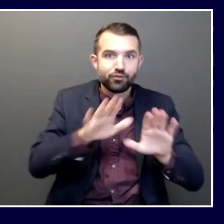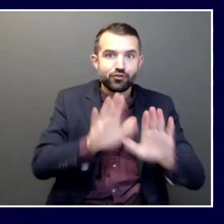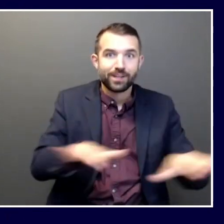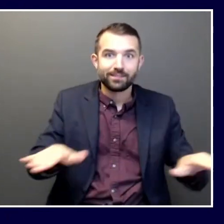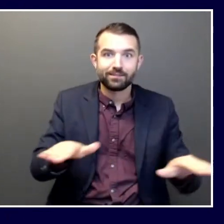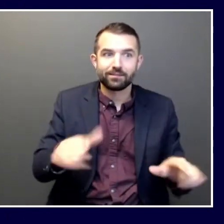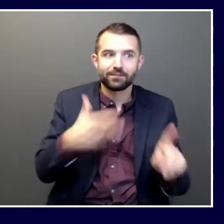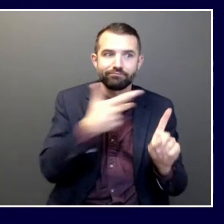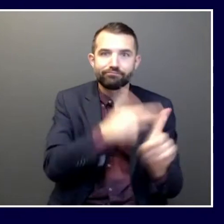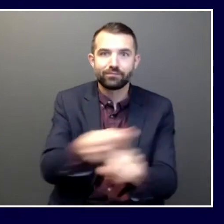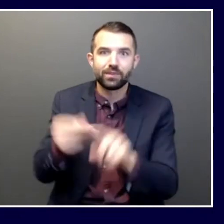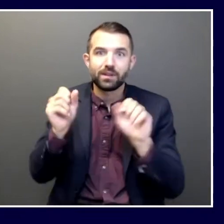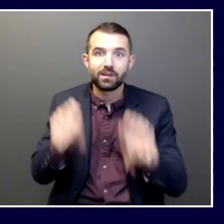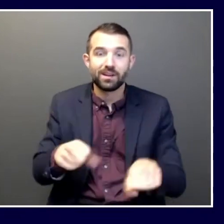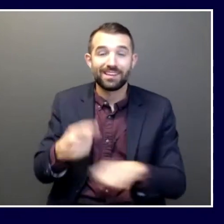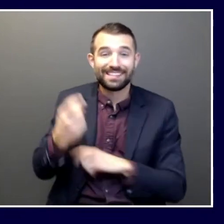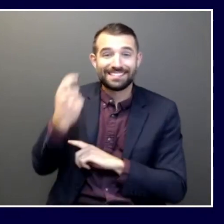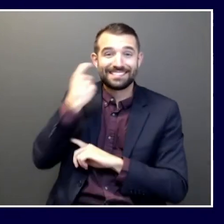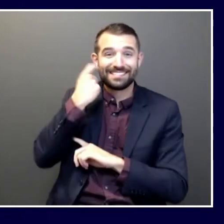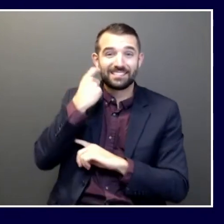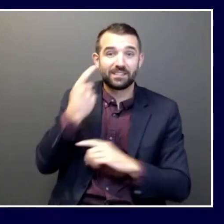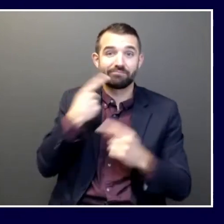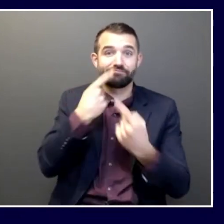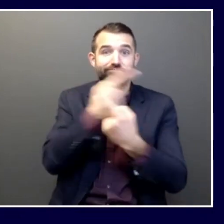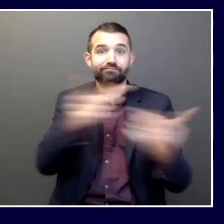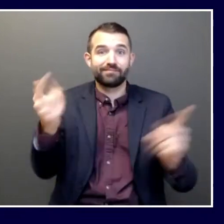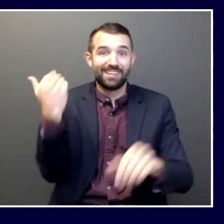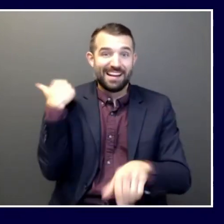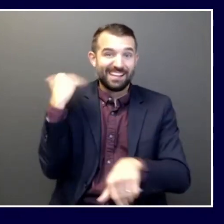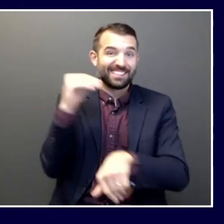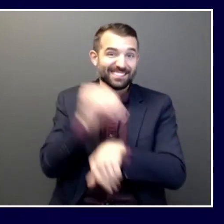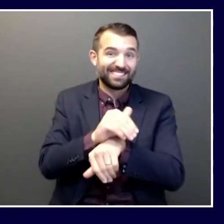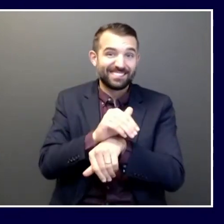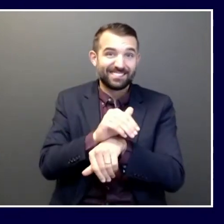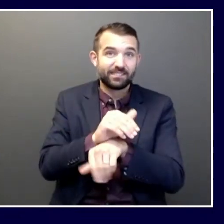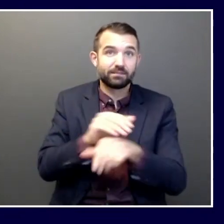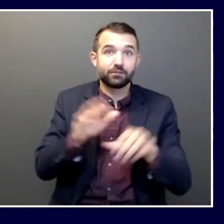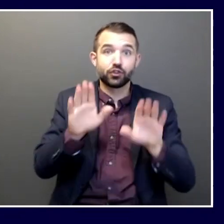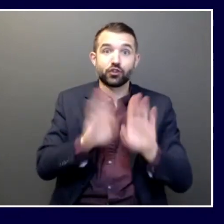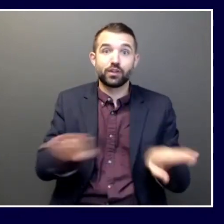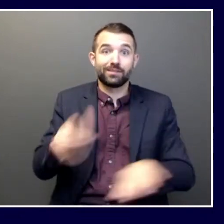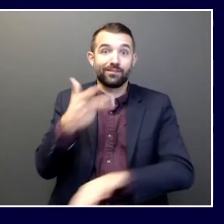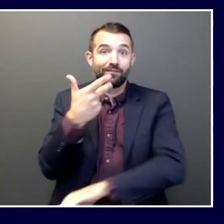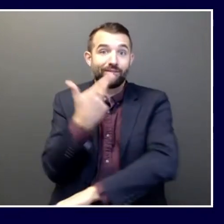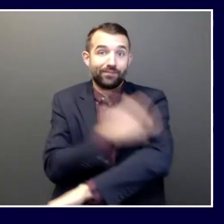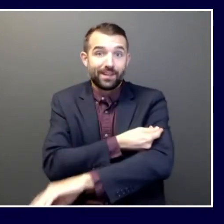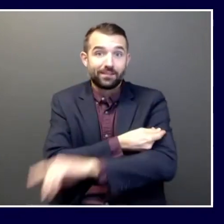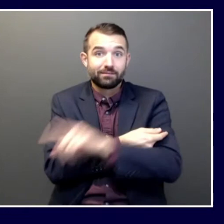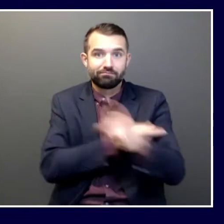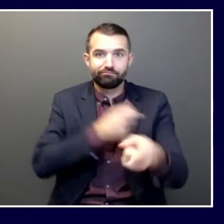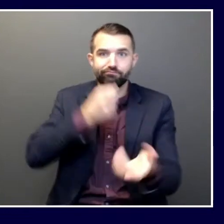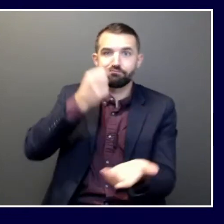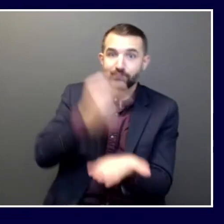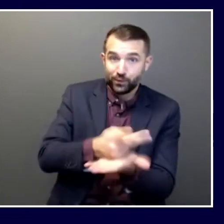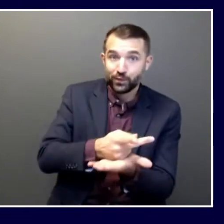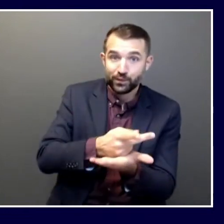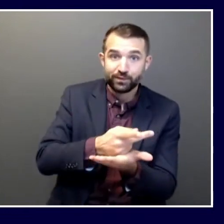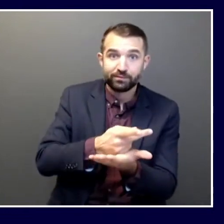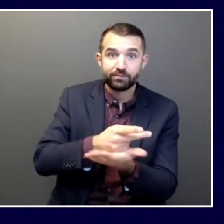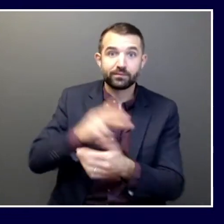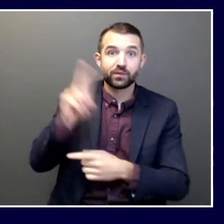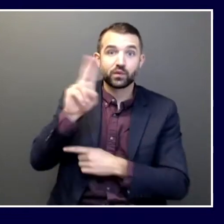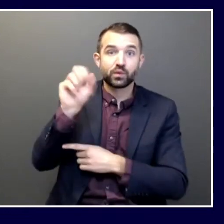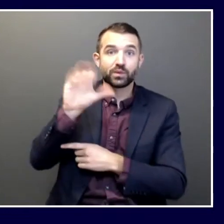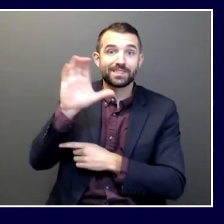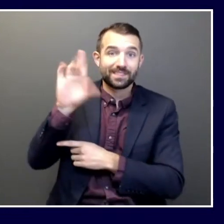vaccination. Last night, the US CDC director endorsed the clinical recommendations